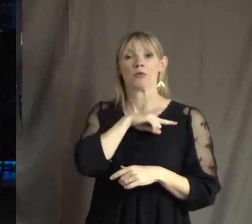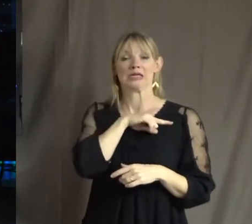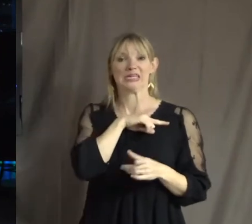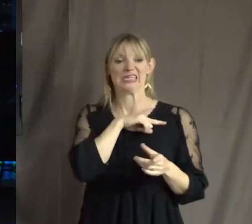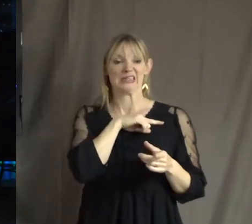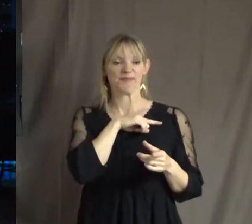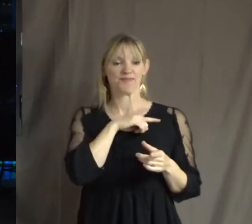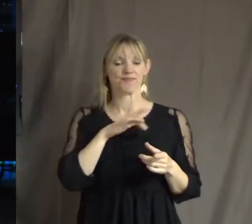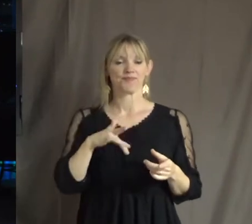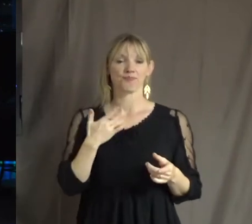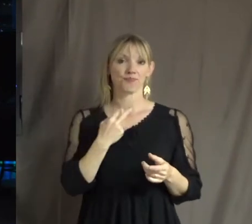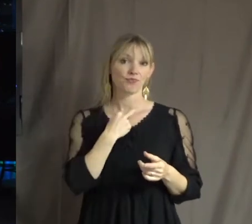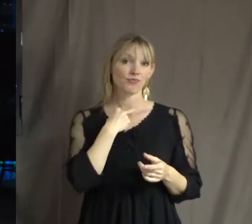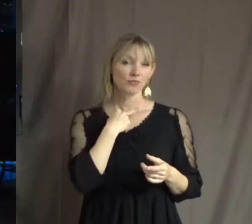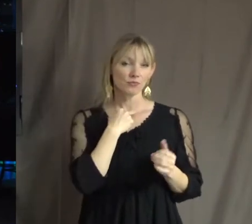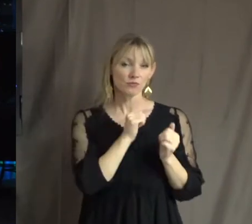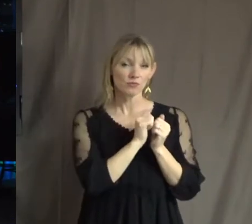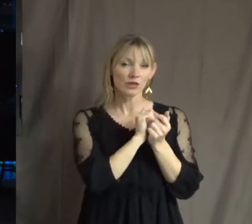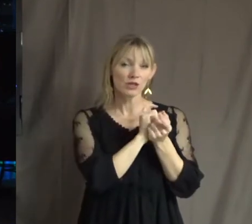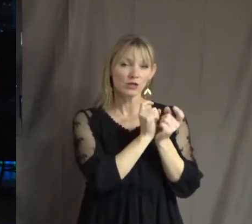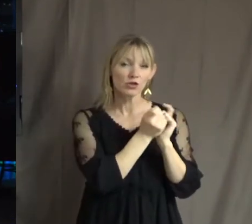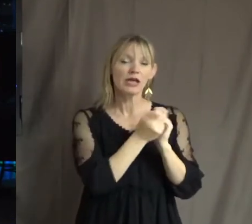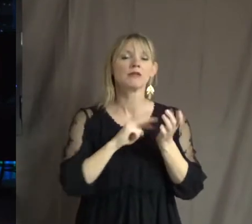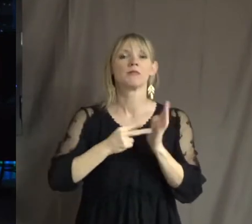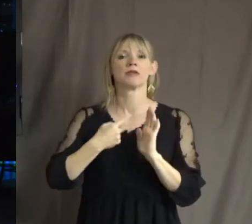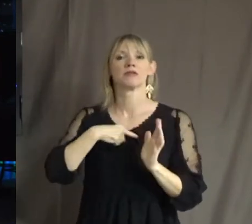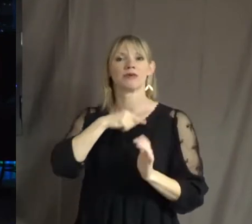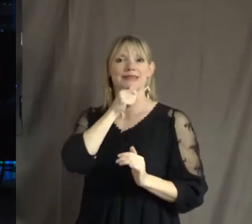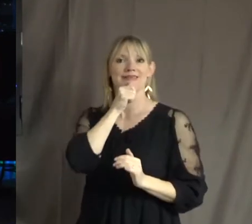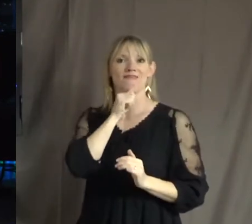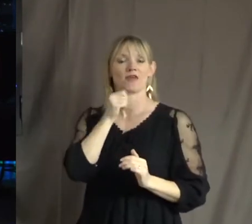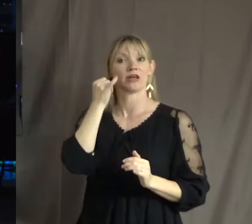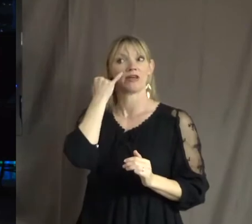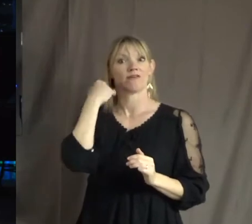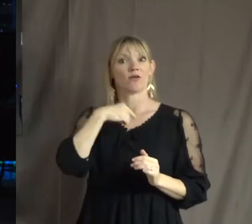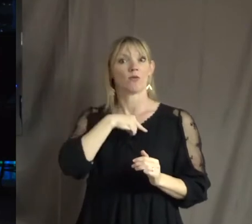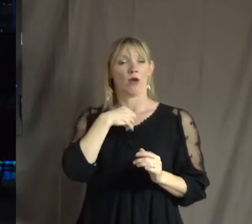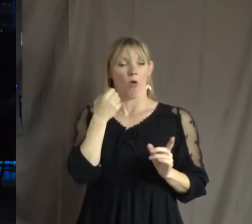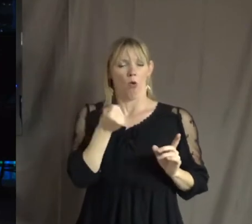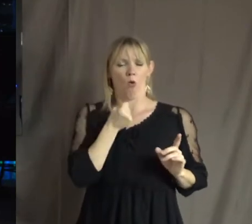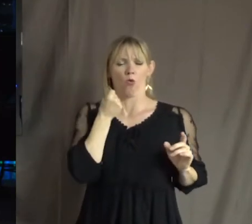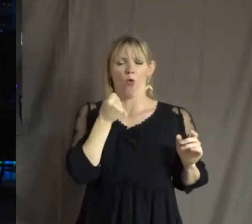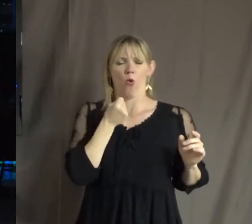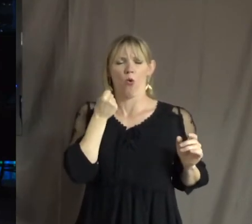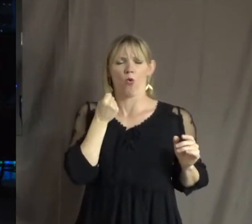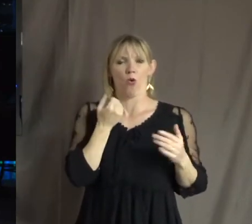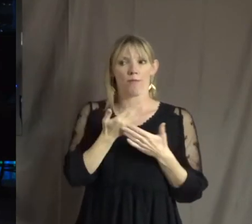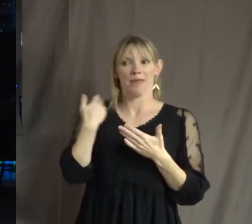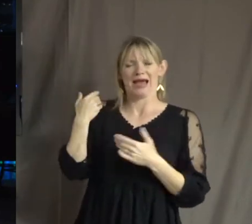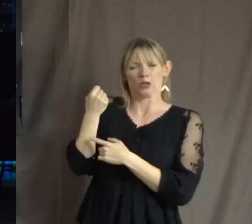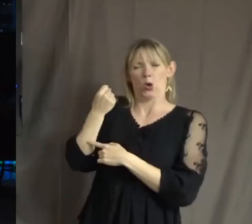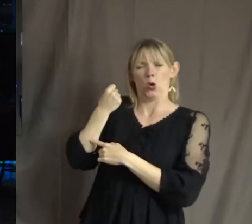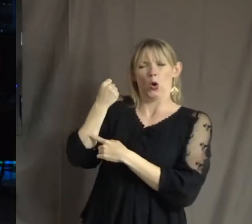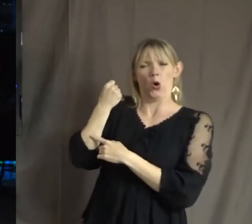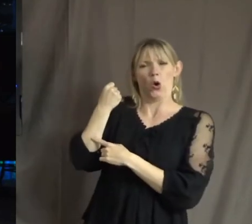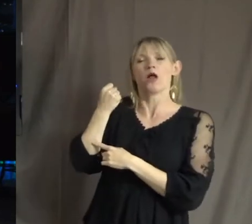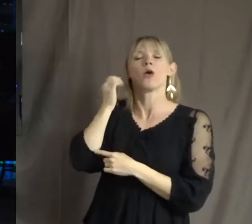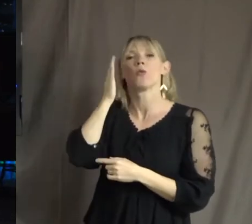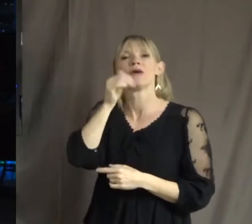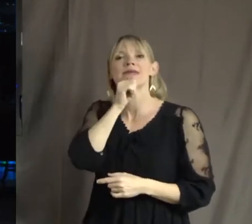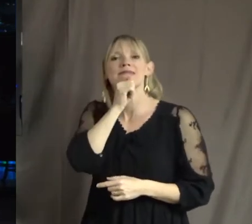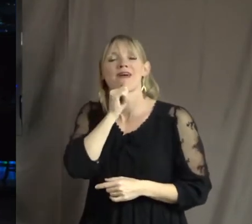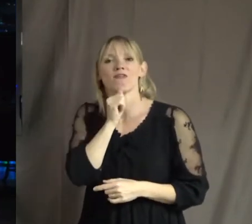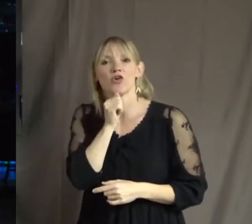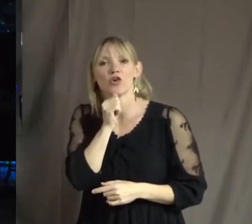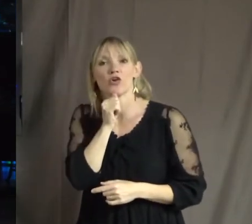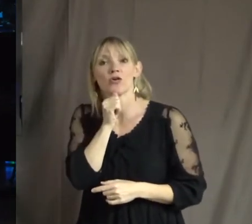life, we tend to suffer. If we hold on and hold on, we tend to suffer. And when we can